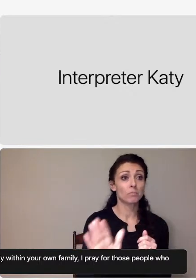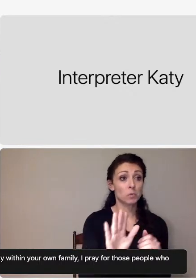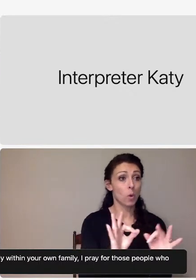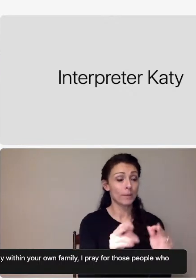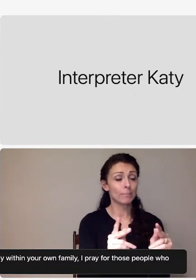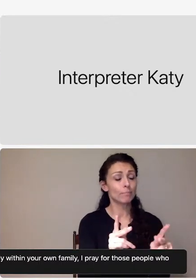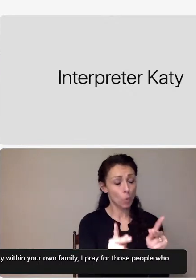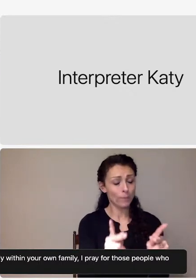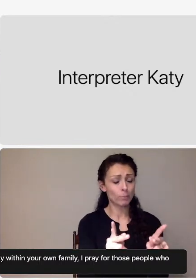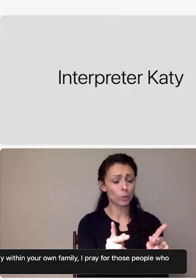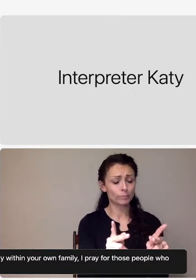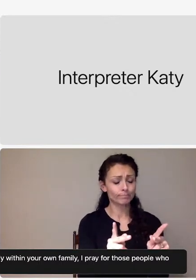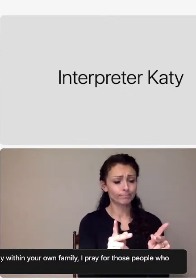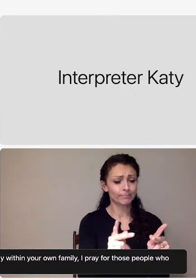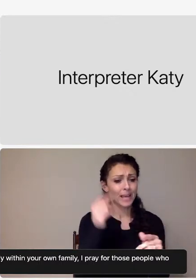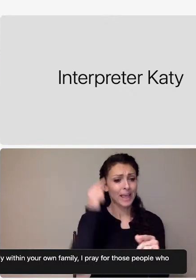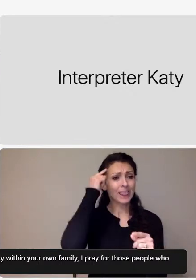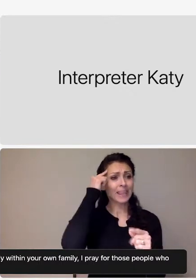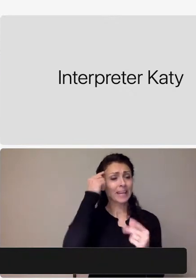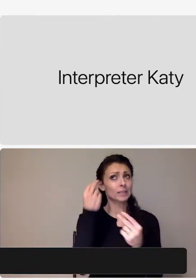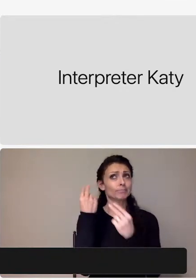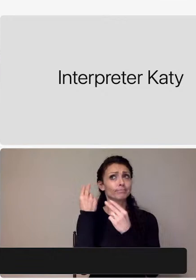horrible pandemic